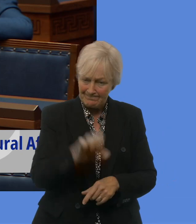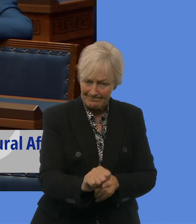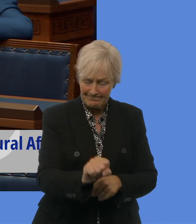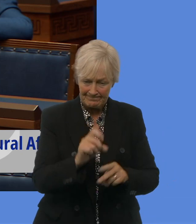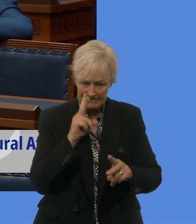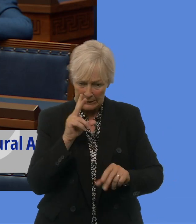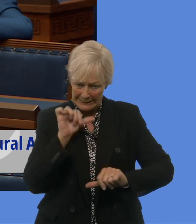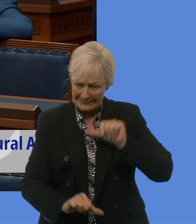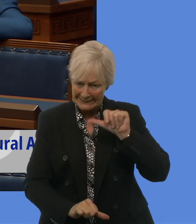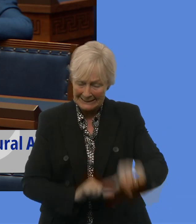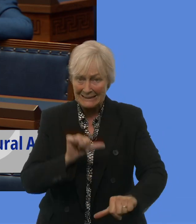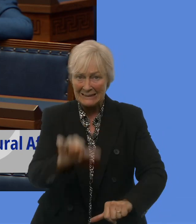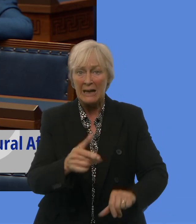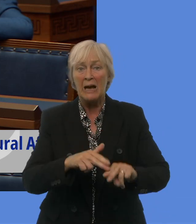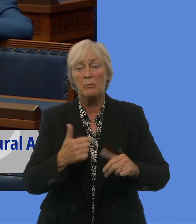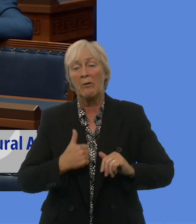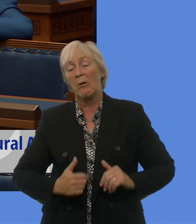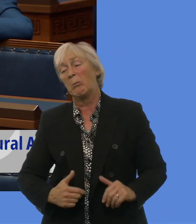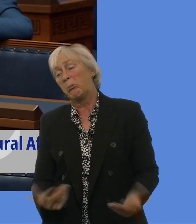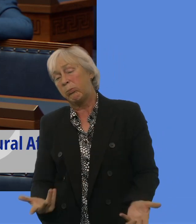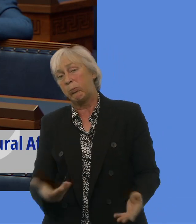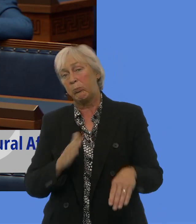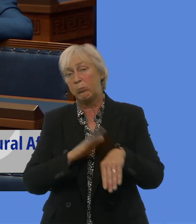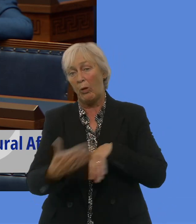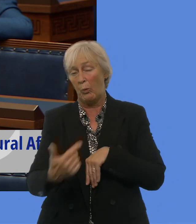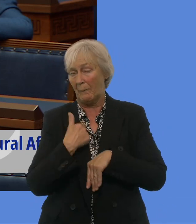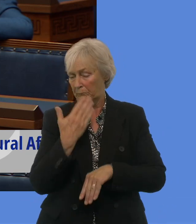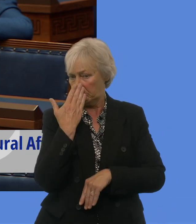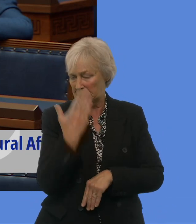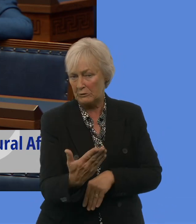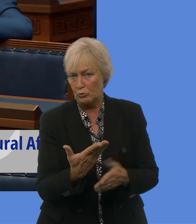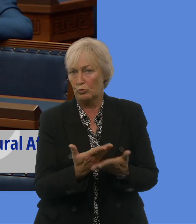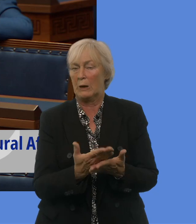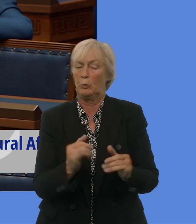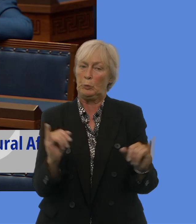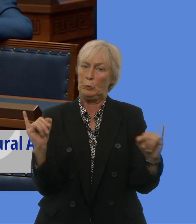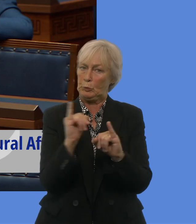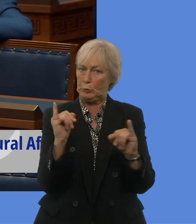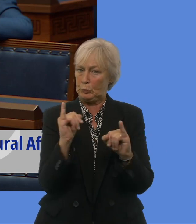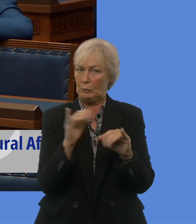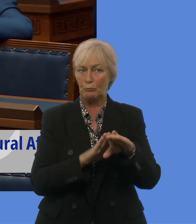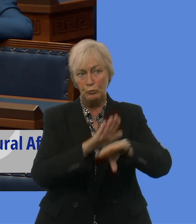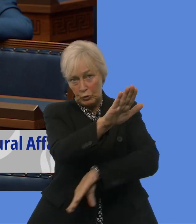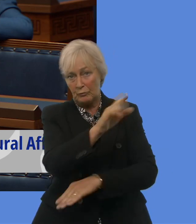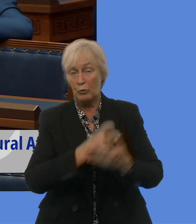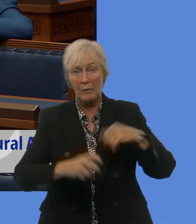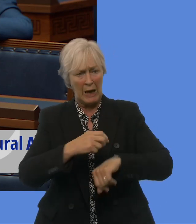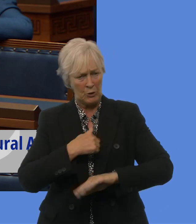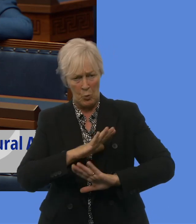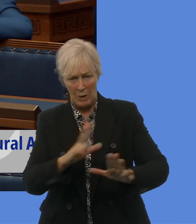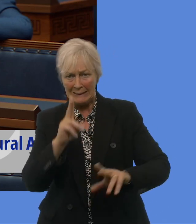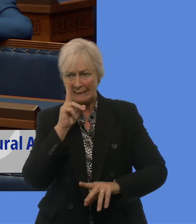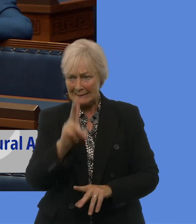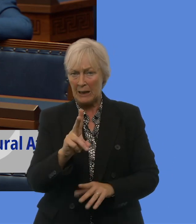need to proceed, because if we don't, we're facing into a very, very dire future for Northern Ireland. And I do not want to see the scenes